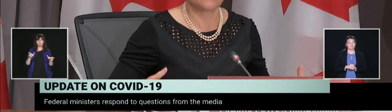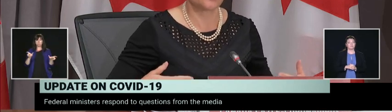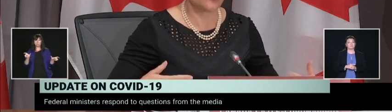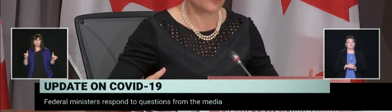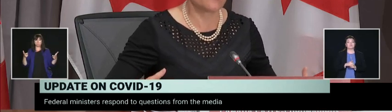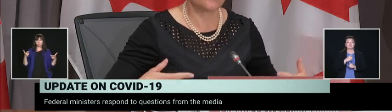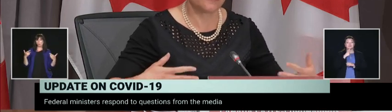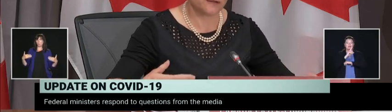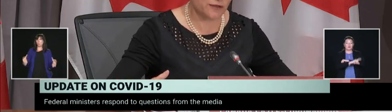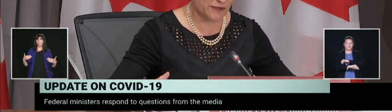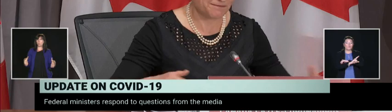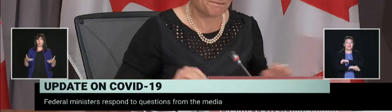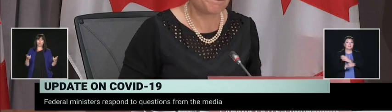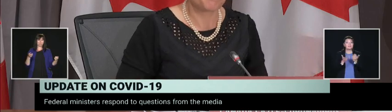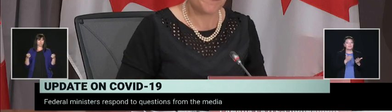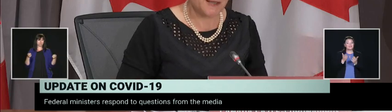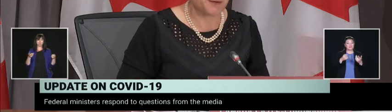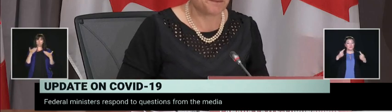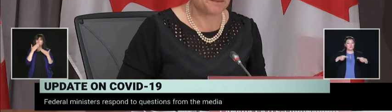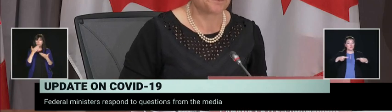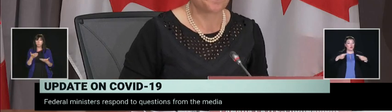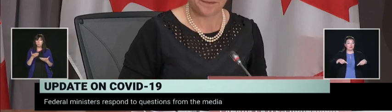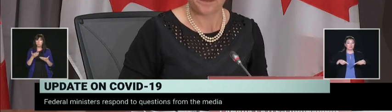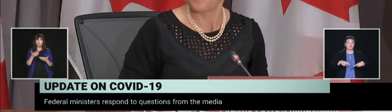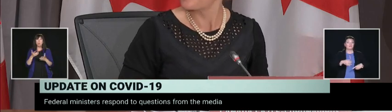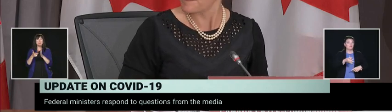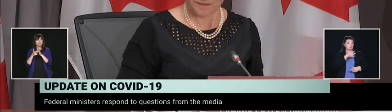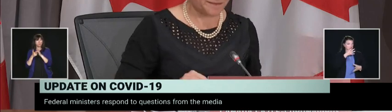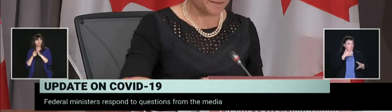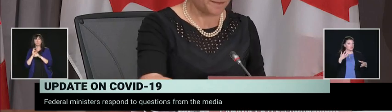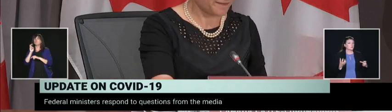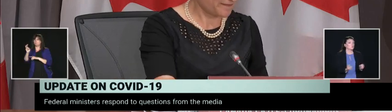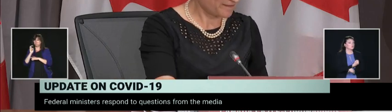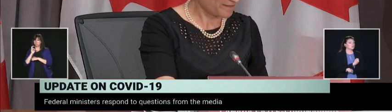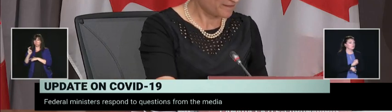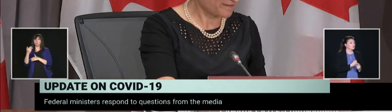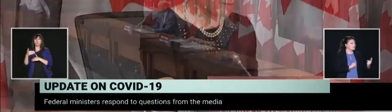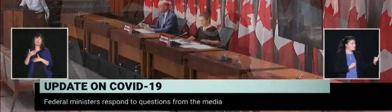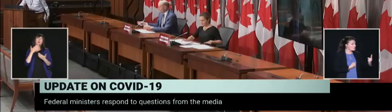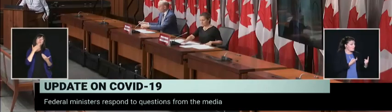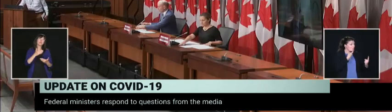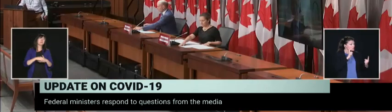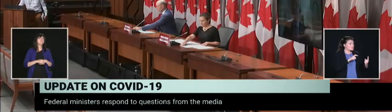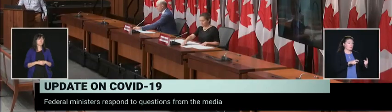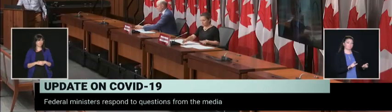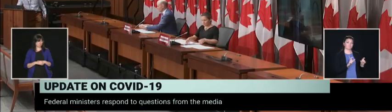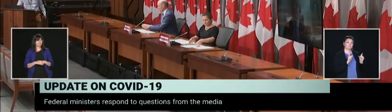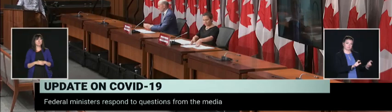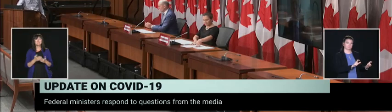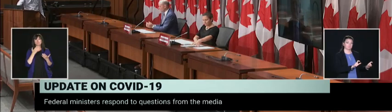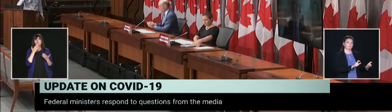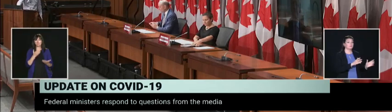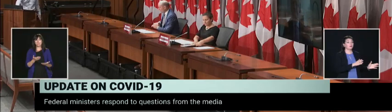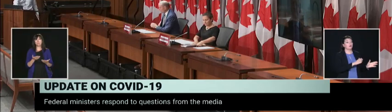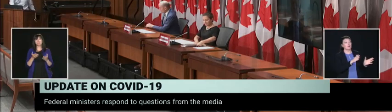the essential travel going. Thank you. Thank you, Deputy Prime Minister. Ceci met fin à la conférence de presse pour aujourd'hui.